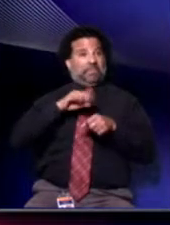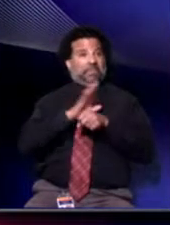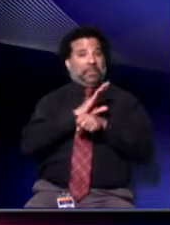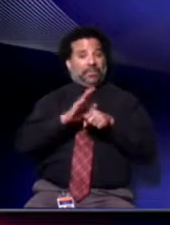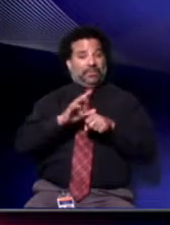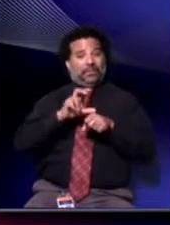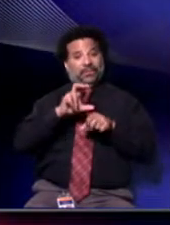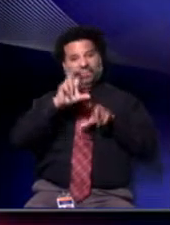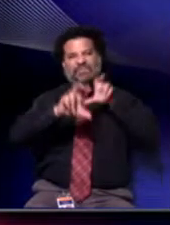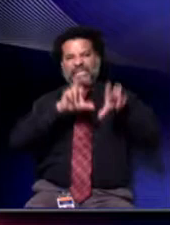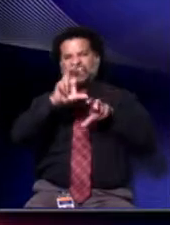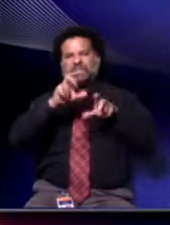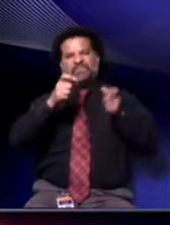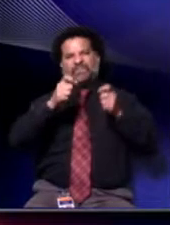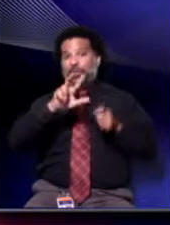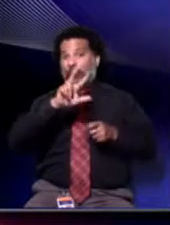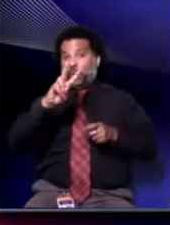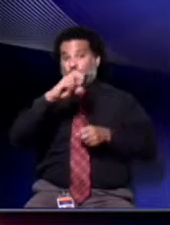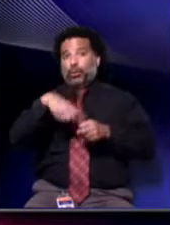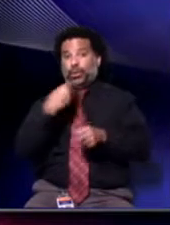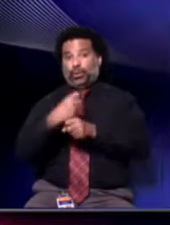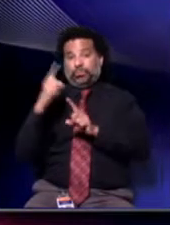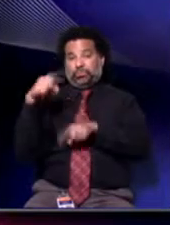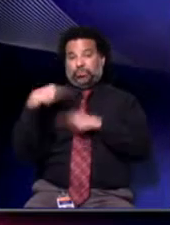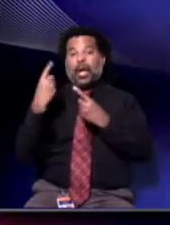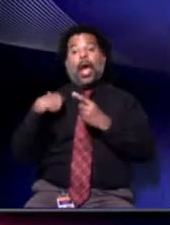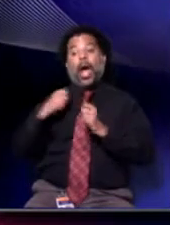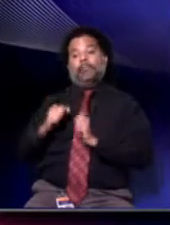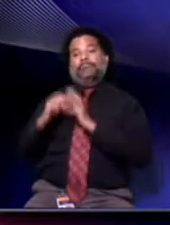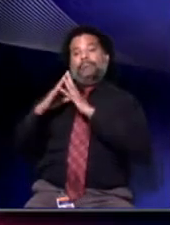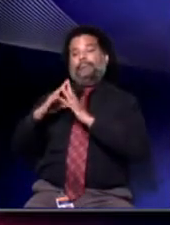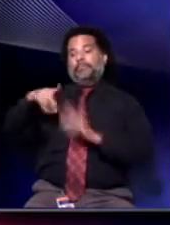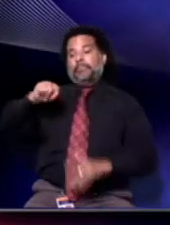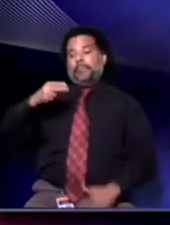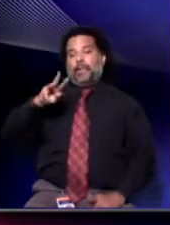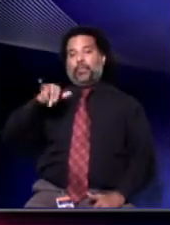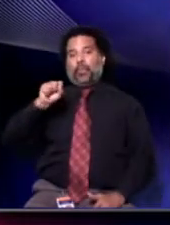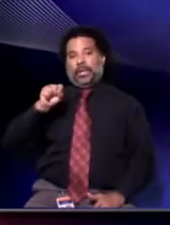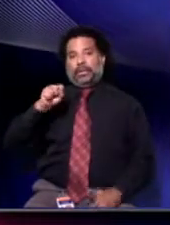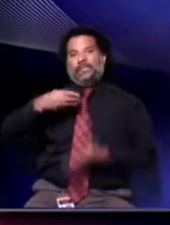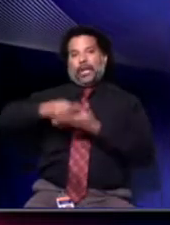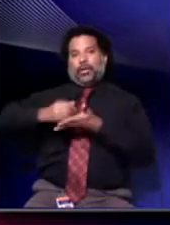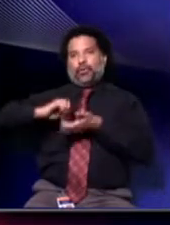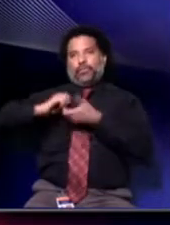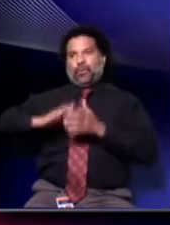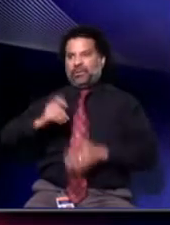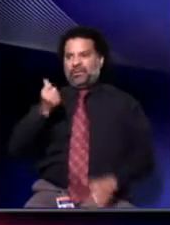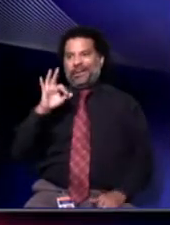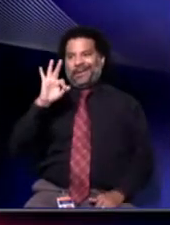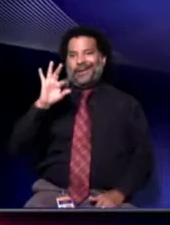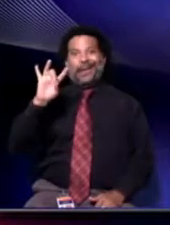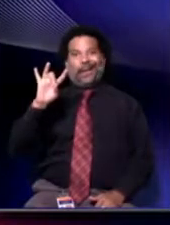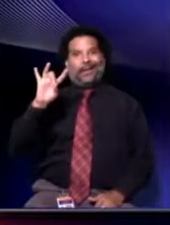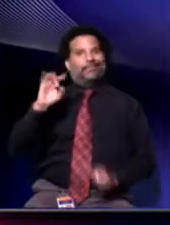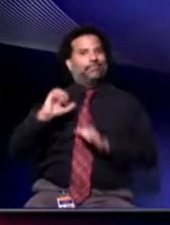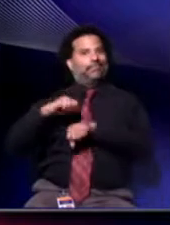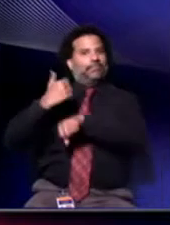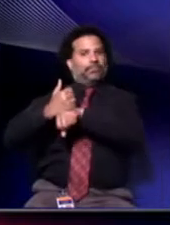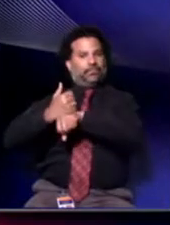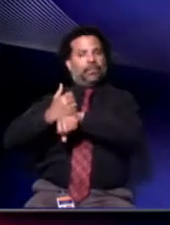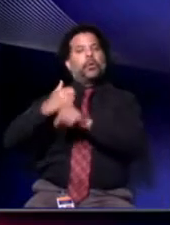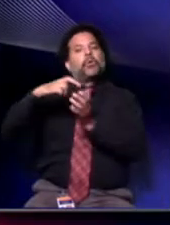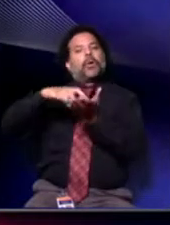32 years. I founded Pathways Financial Partners in 1998. We are a registered